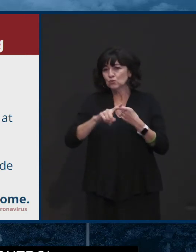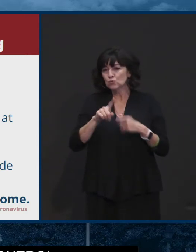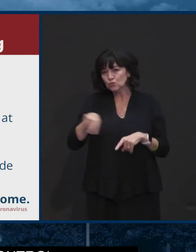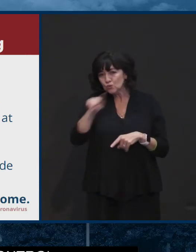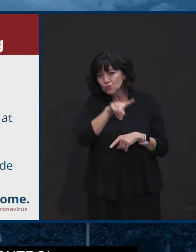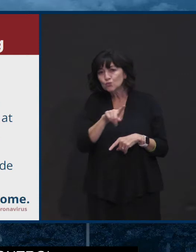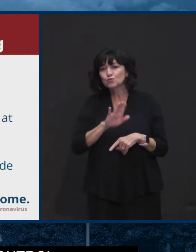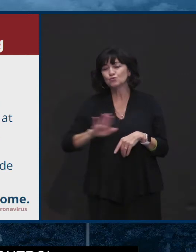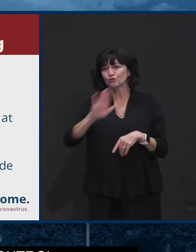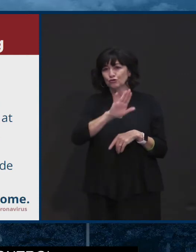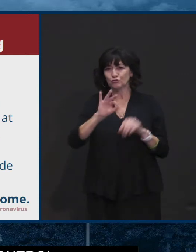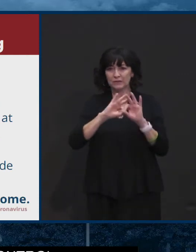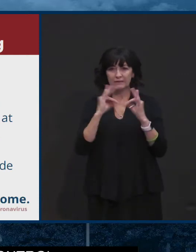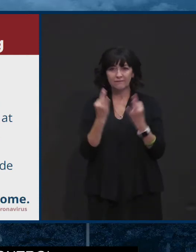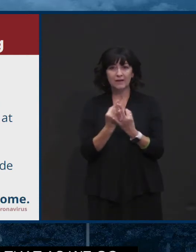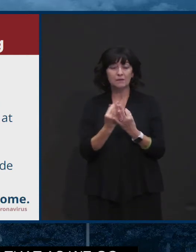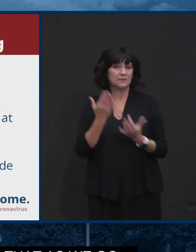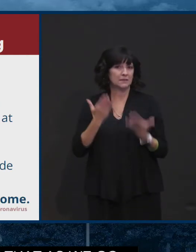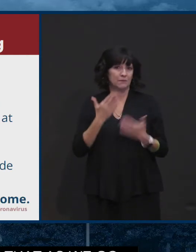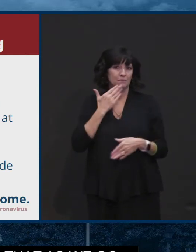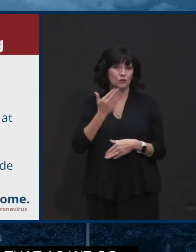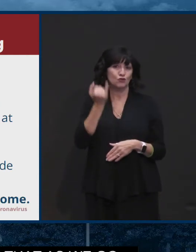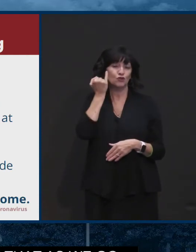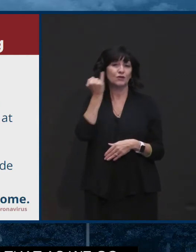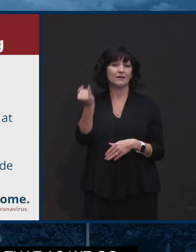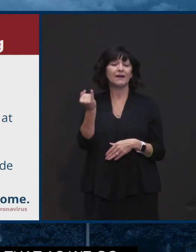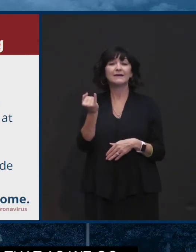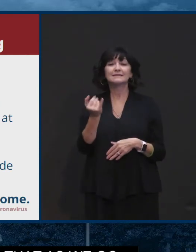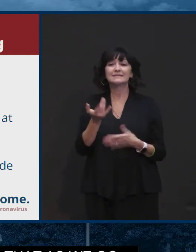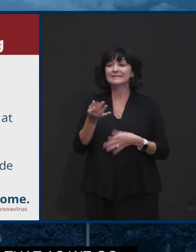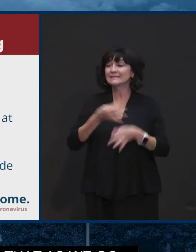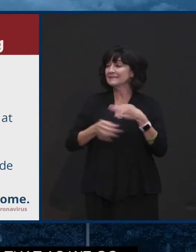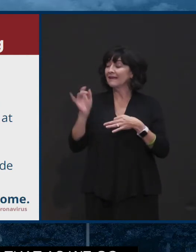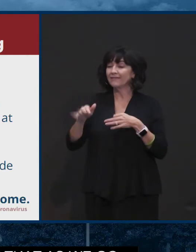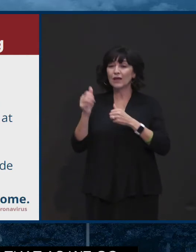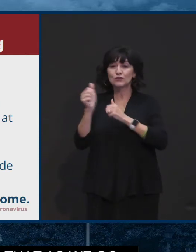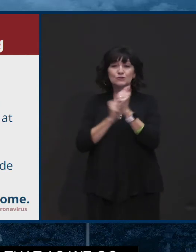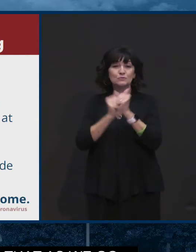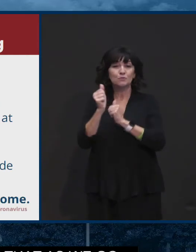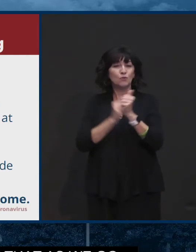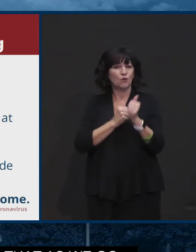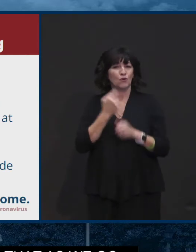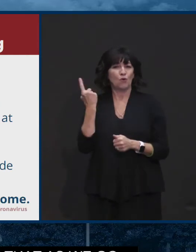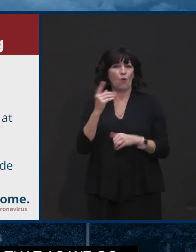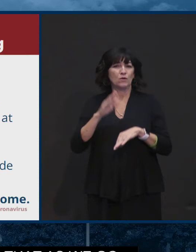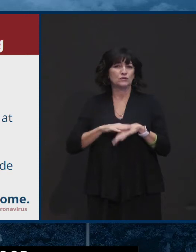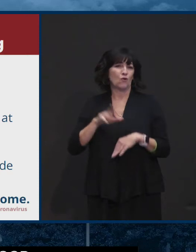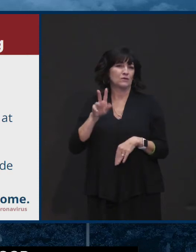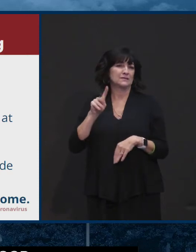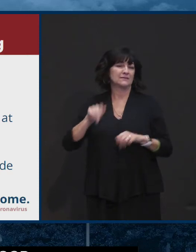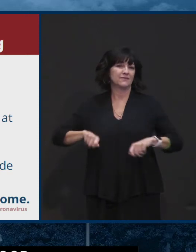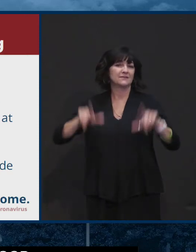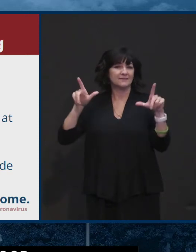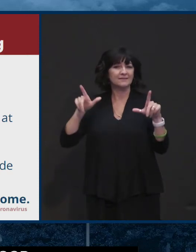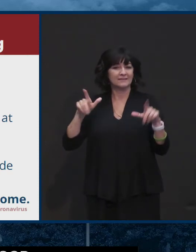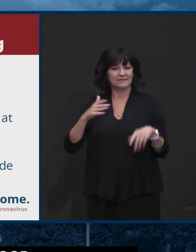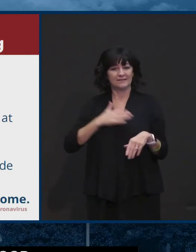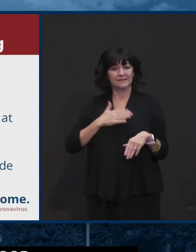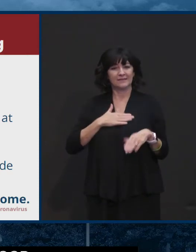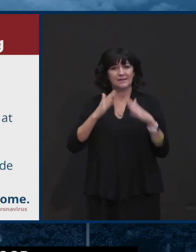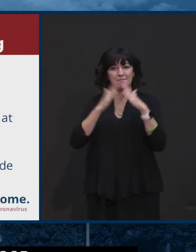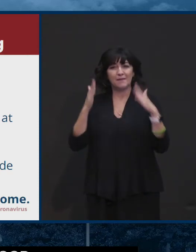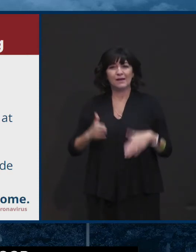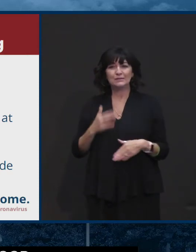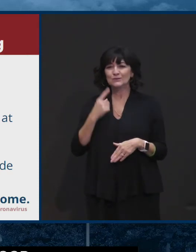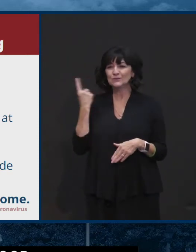holidays. Maybe it's a good opportunity to watch whatever that sporting event. We always have, in my household, we always have little contests